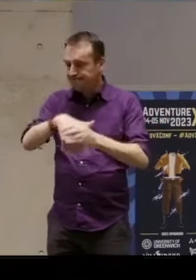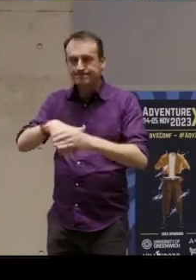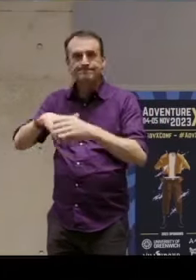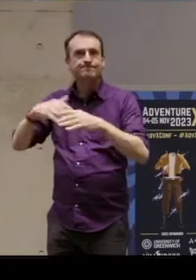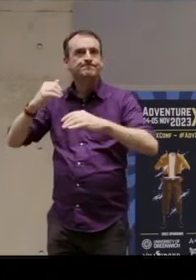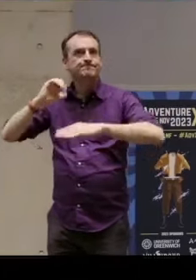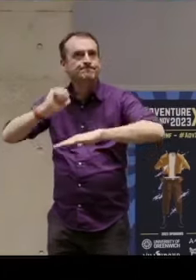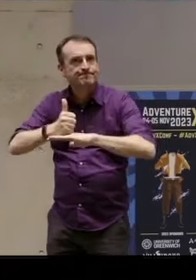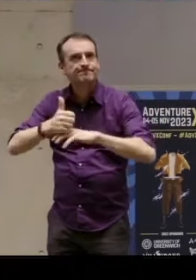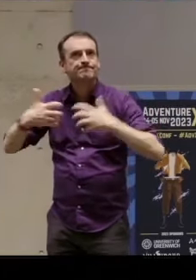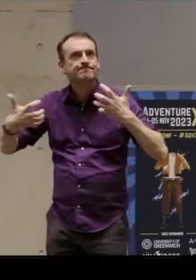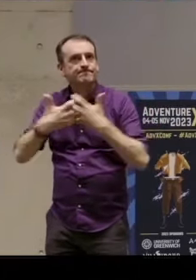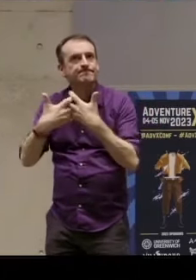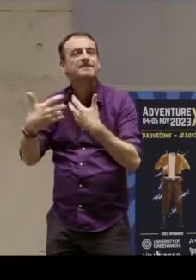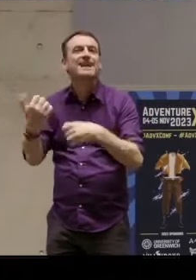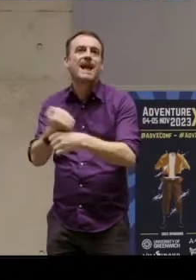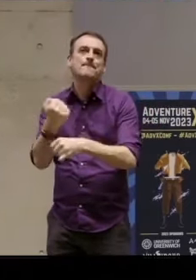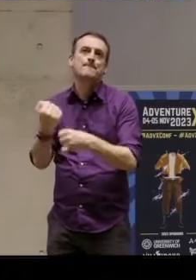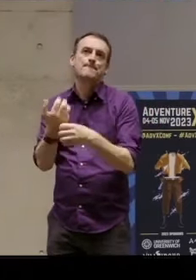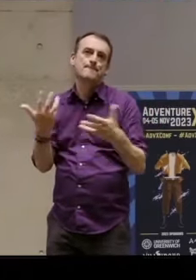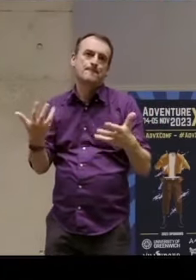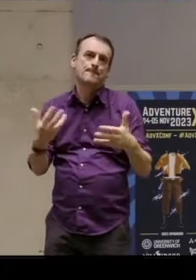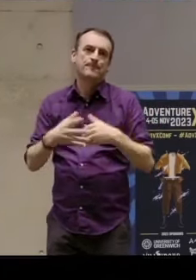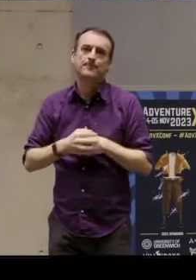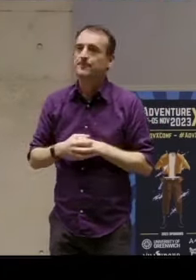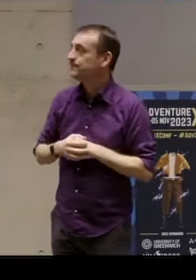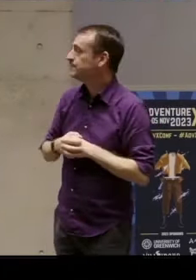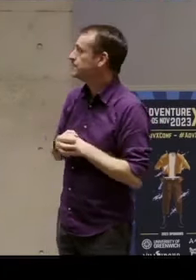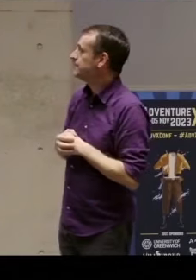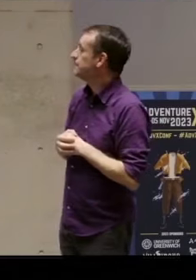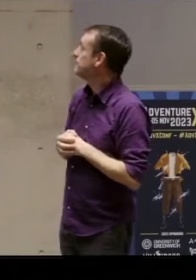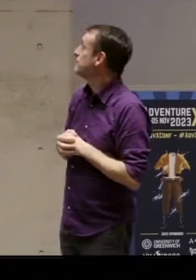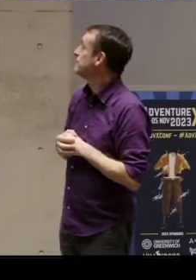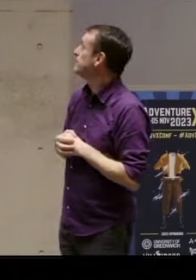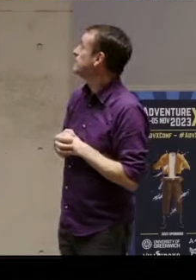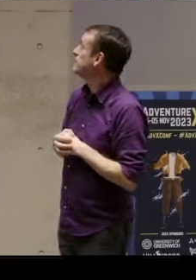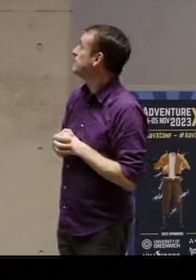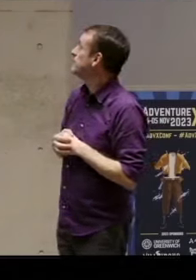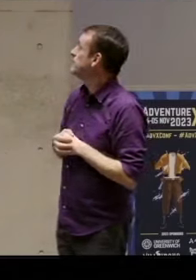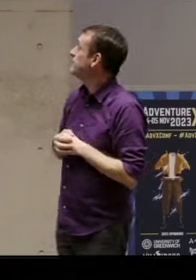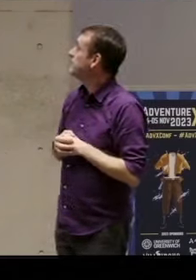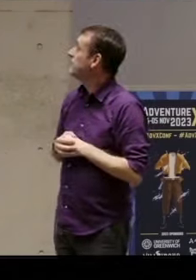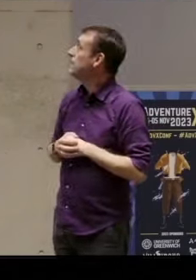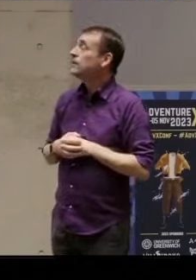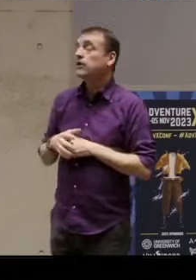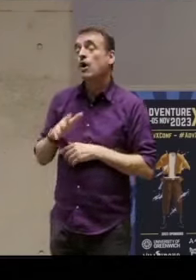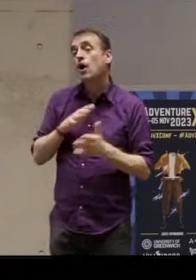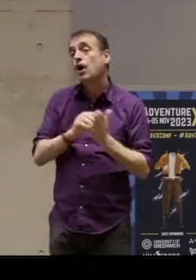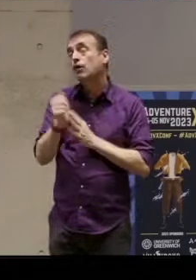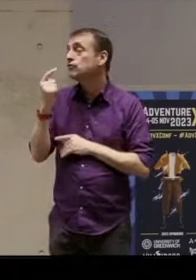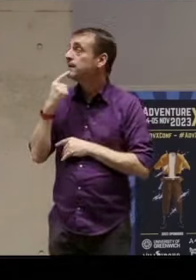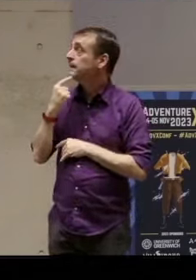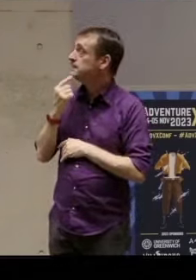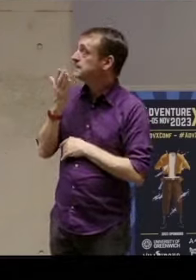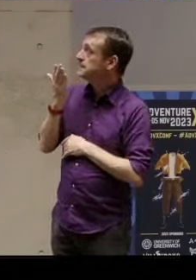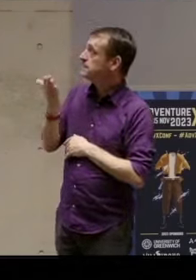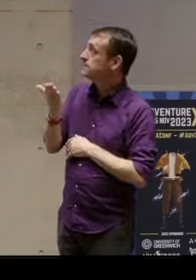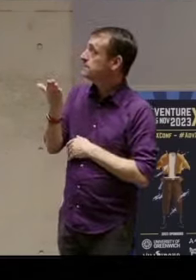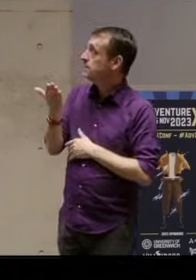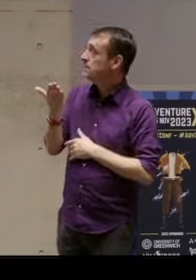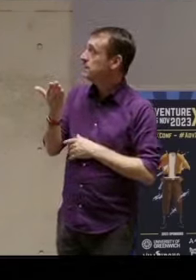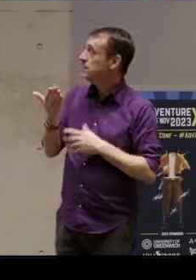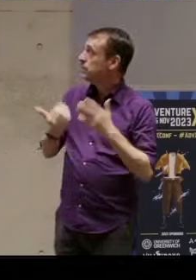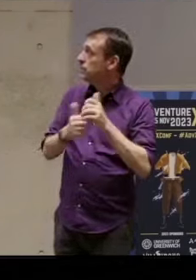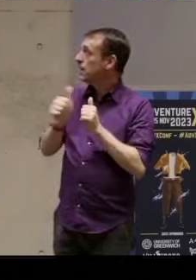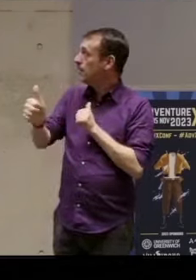Kaiko i Kokosz. Throughout the presentation, you'll be seeing the title